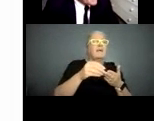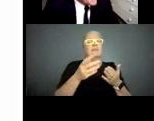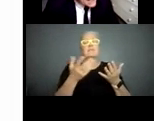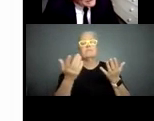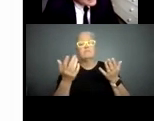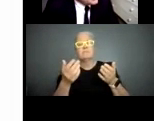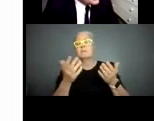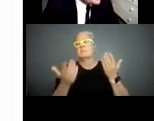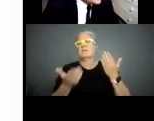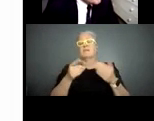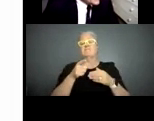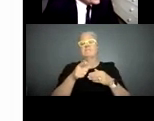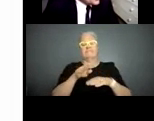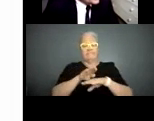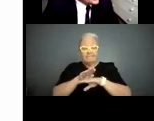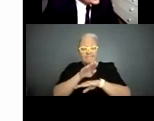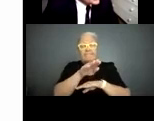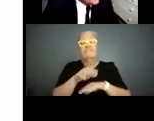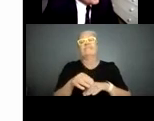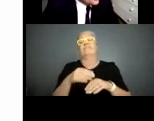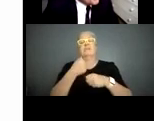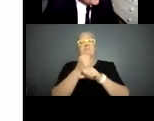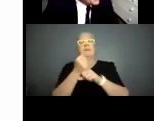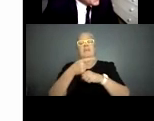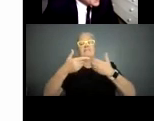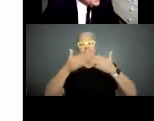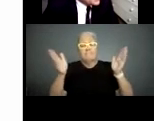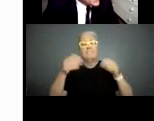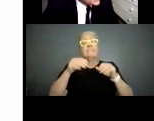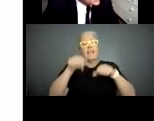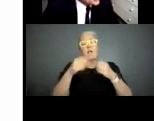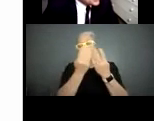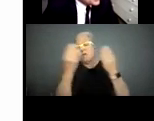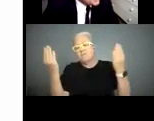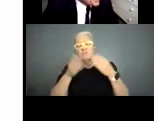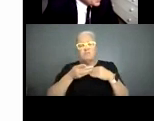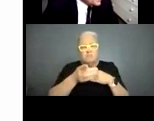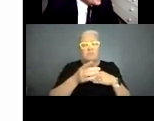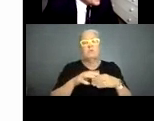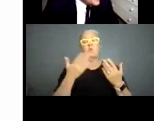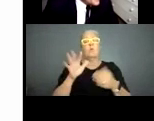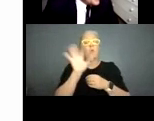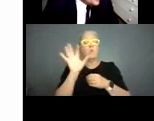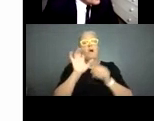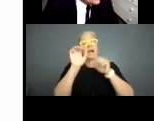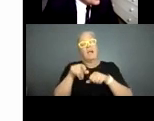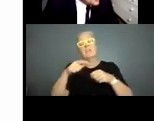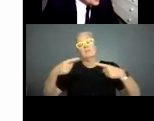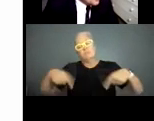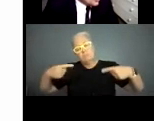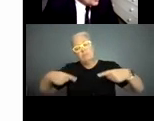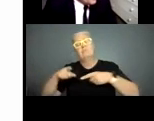a ramp, and make the toilet accessible for her, and maybe get a desk that she could sit behind.